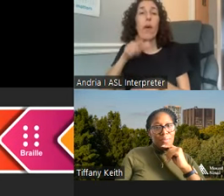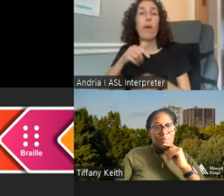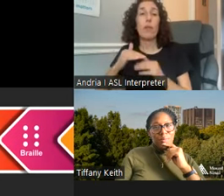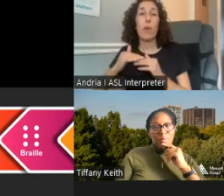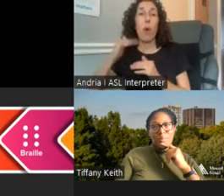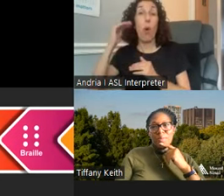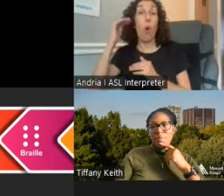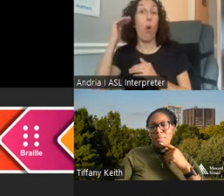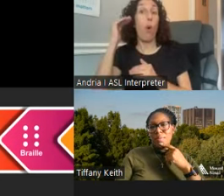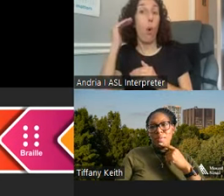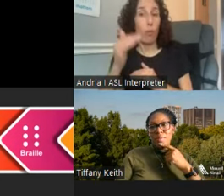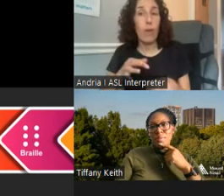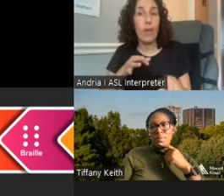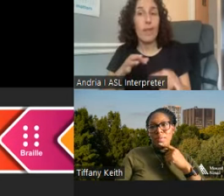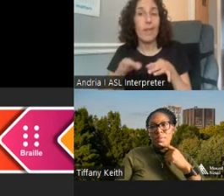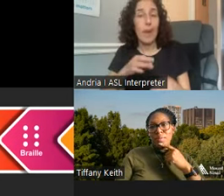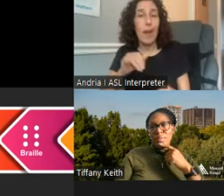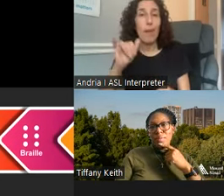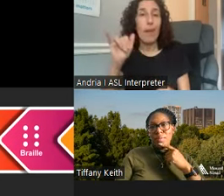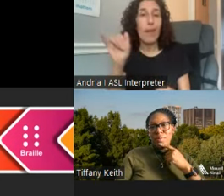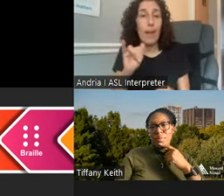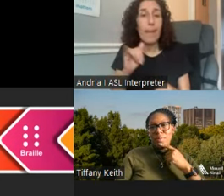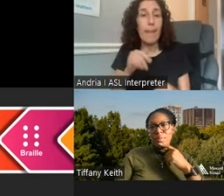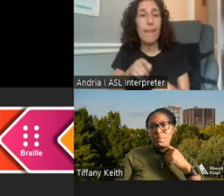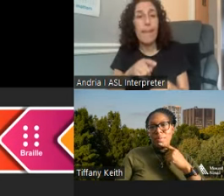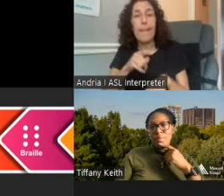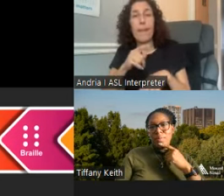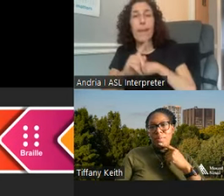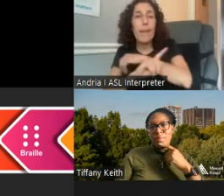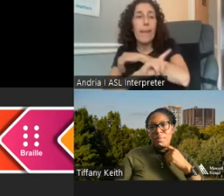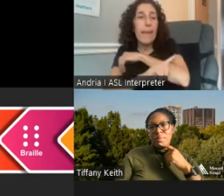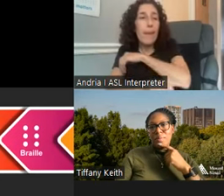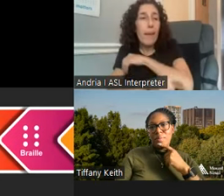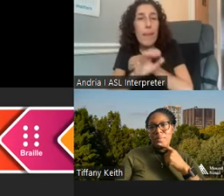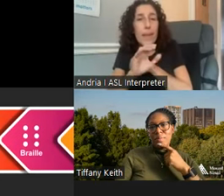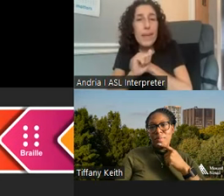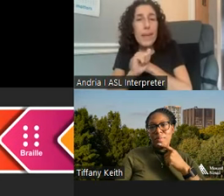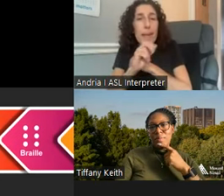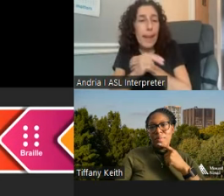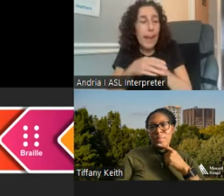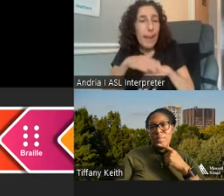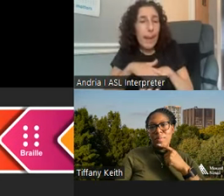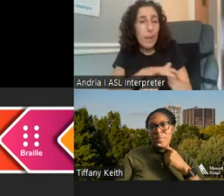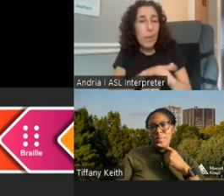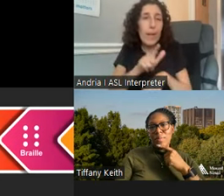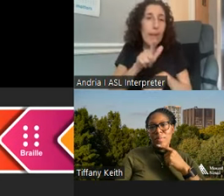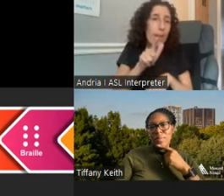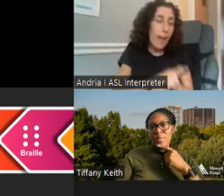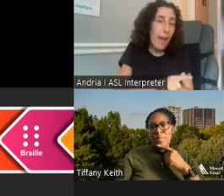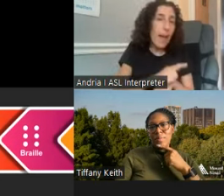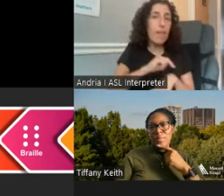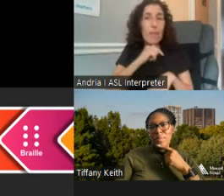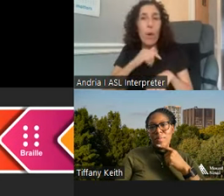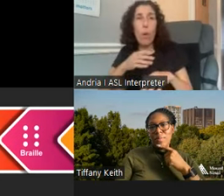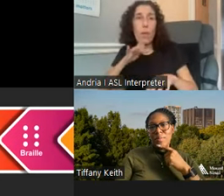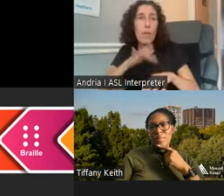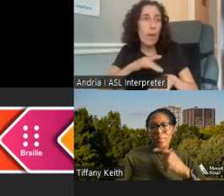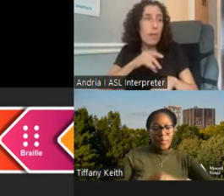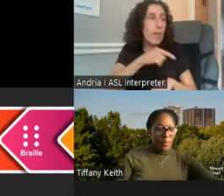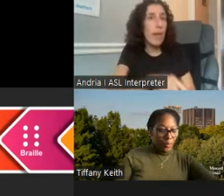in another 5 feet, a little to your right to avoid the water fountain. You know, those little things they'll encounter with their mobility device and be able to avoid